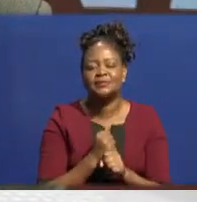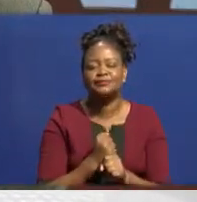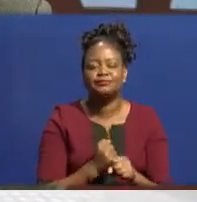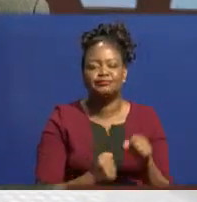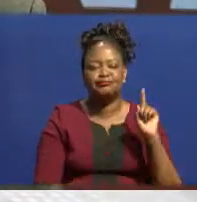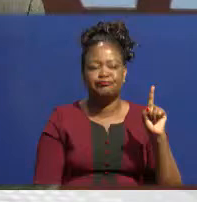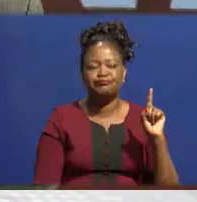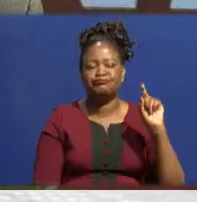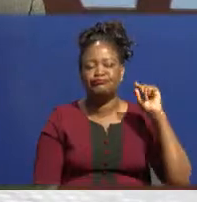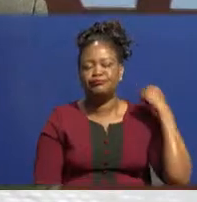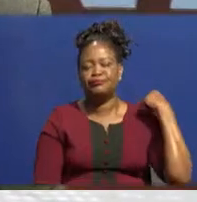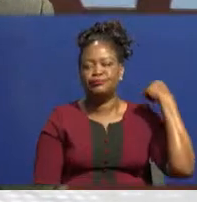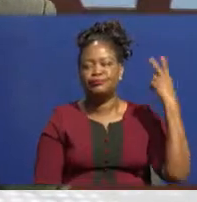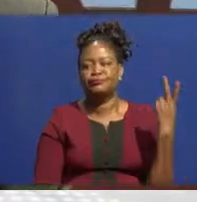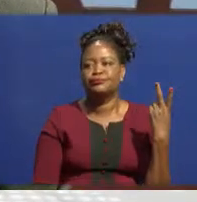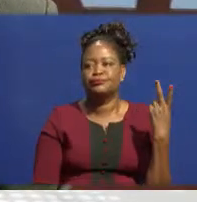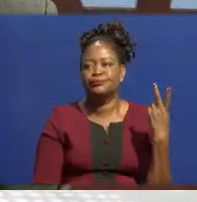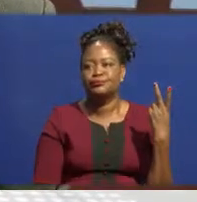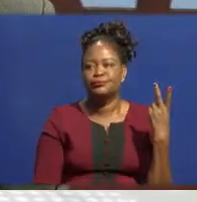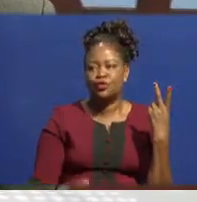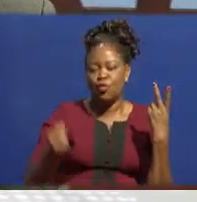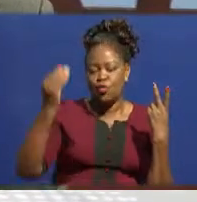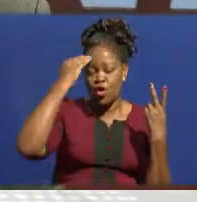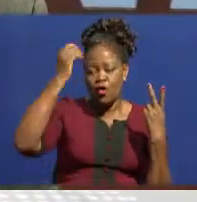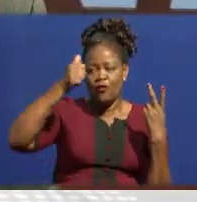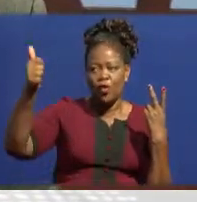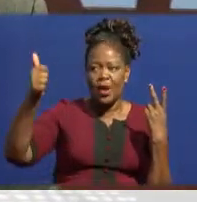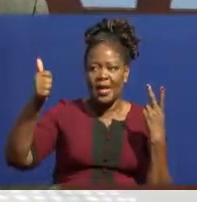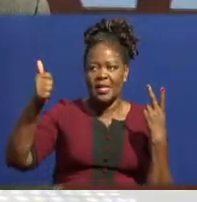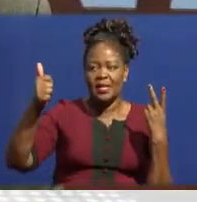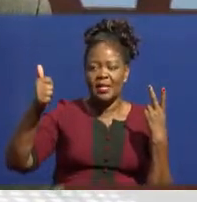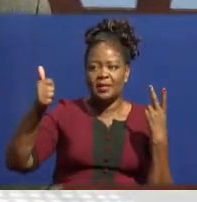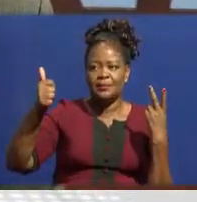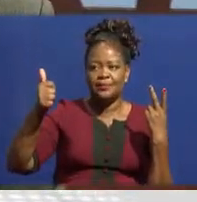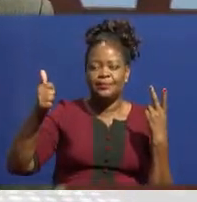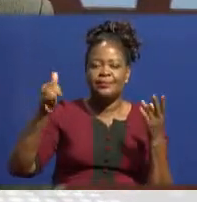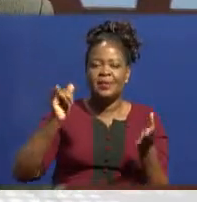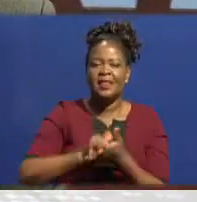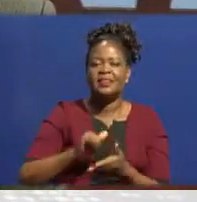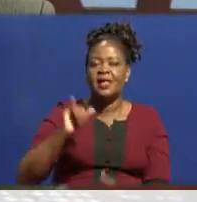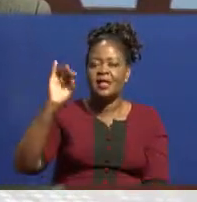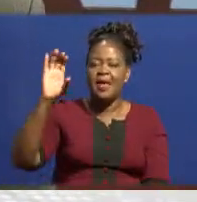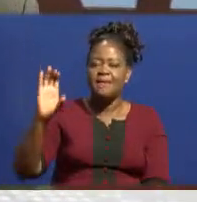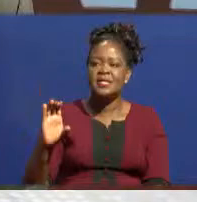two, we know very well IEBC,